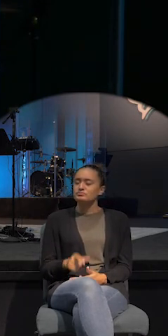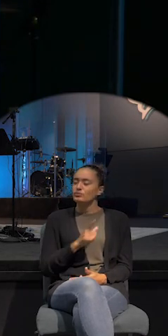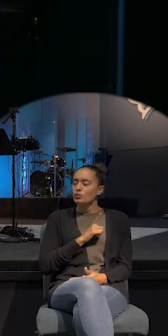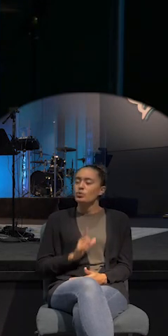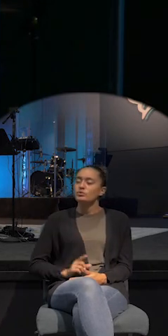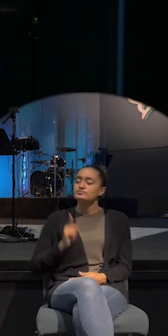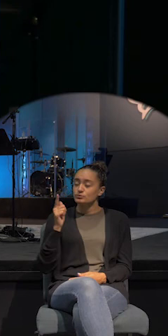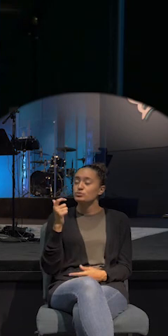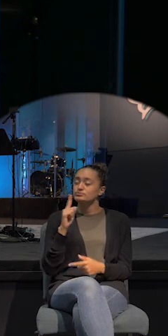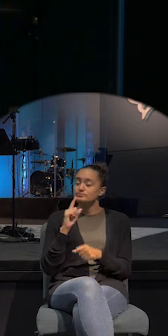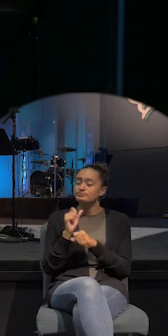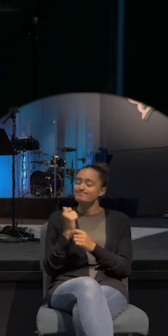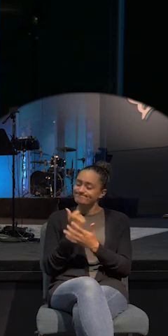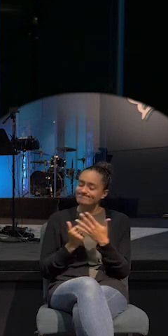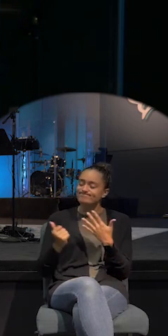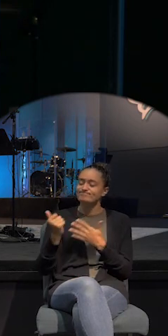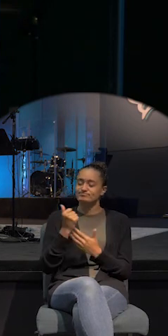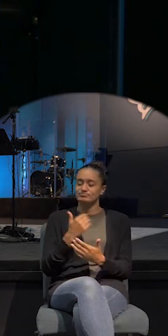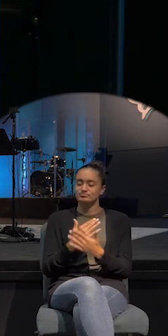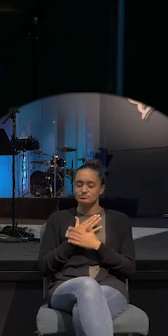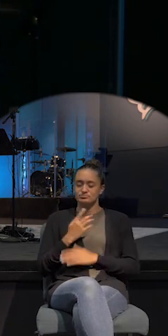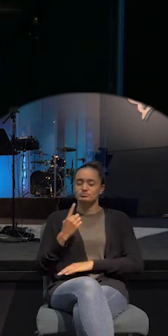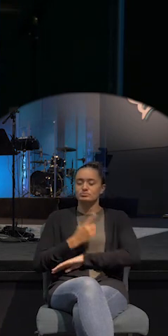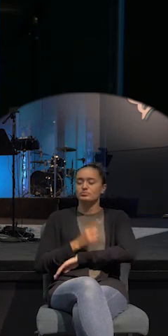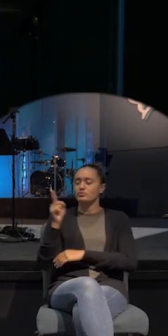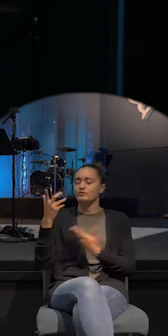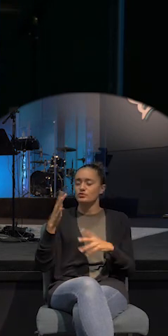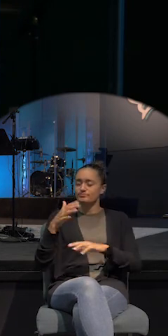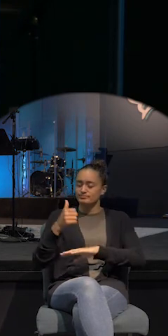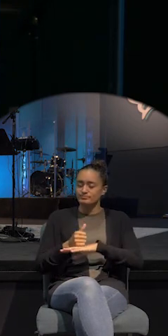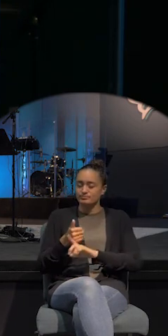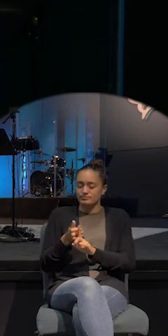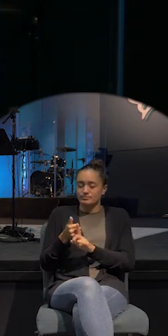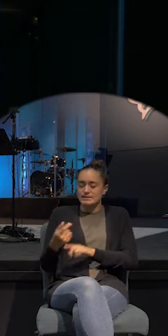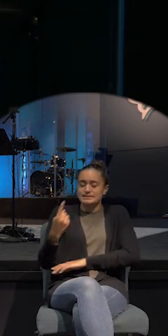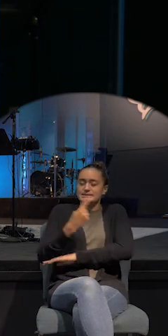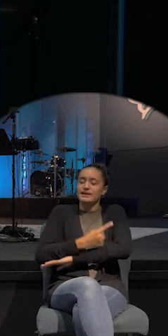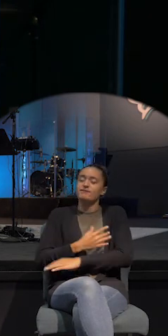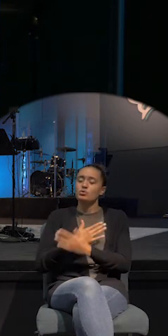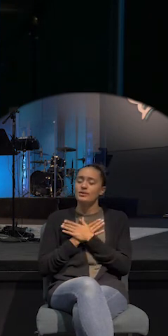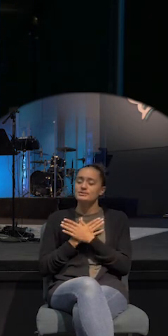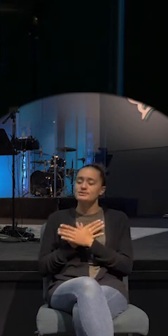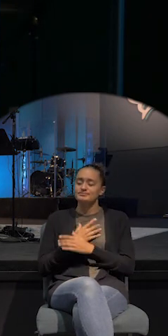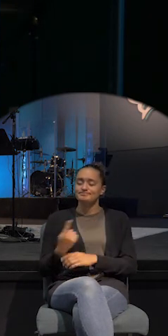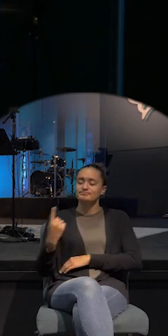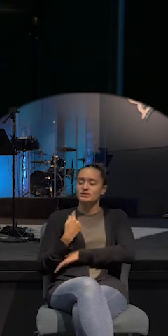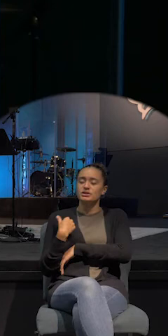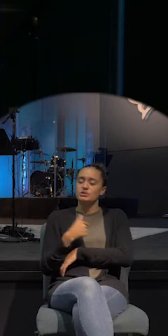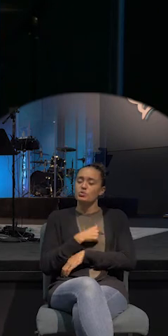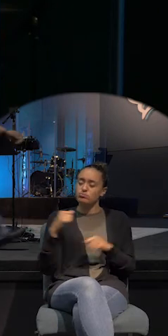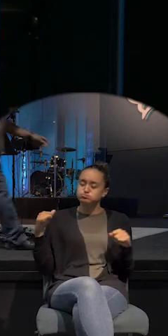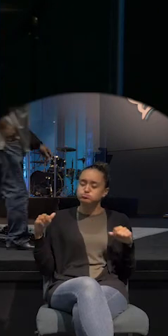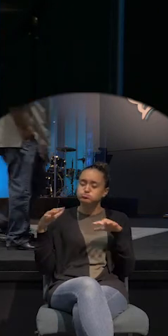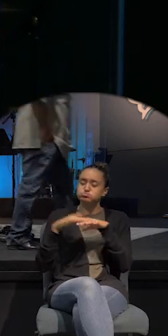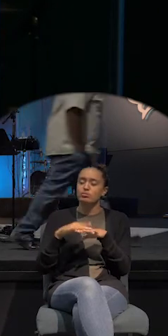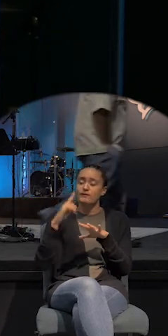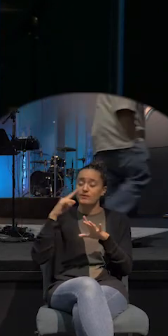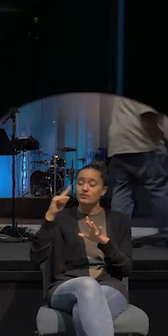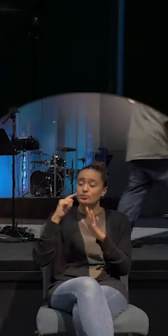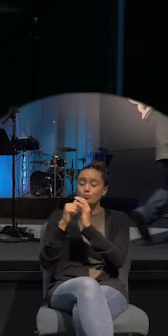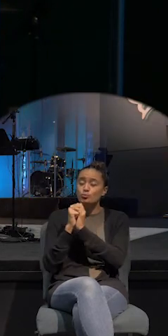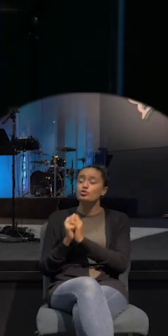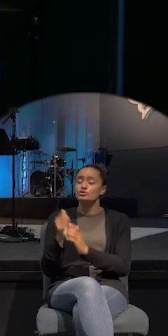you are the Lord of the Sabbath, and you have made it as a day of rest, a day that we gather together to worship